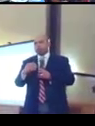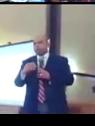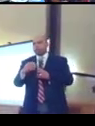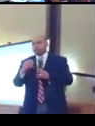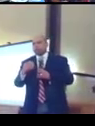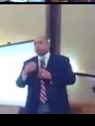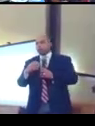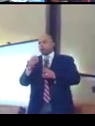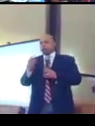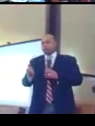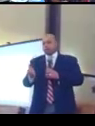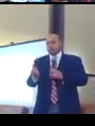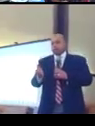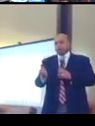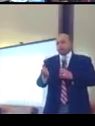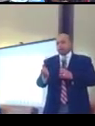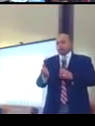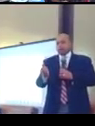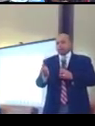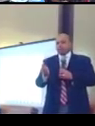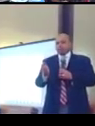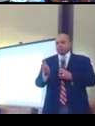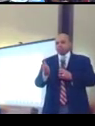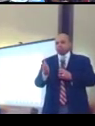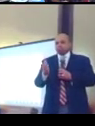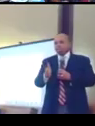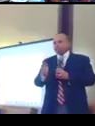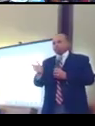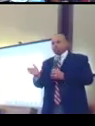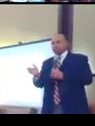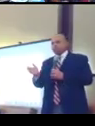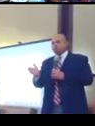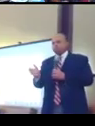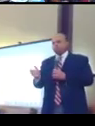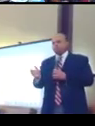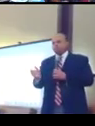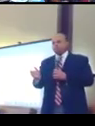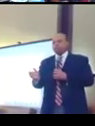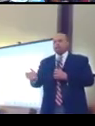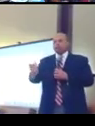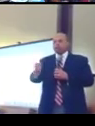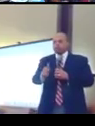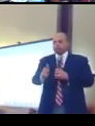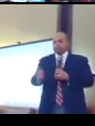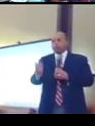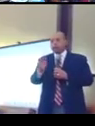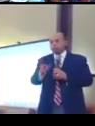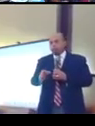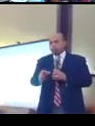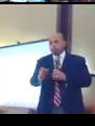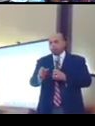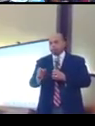We have to look at the ones that we have today, and we can maybe just change a little bit, or maybe